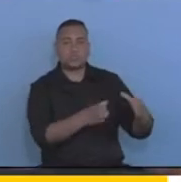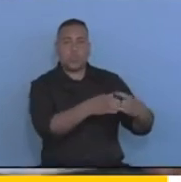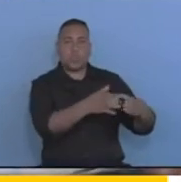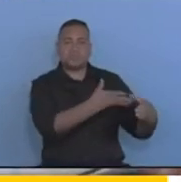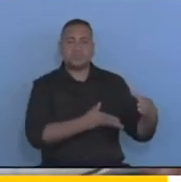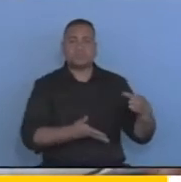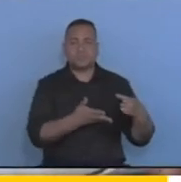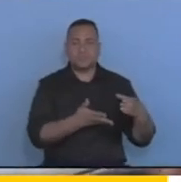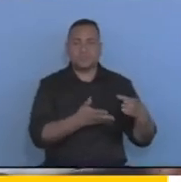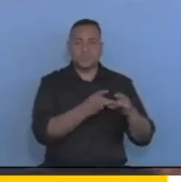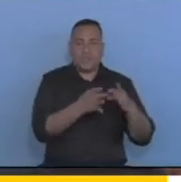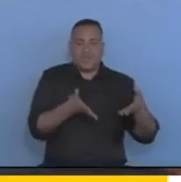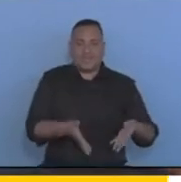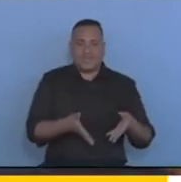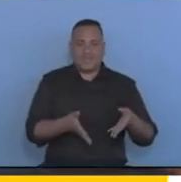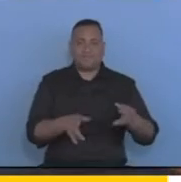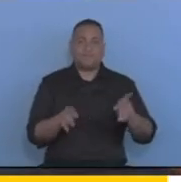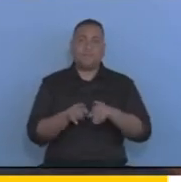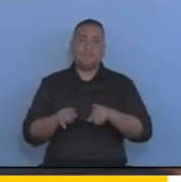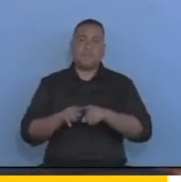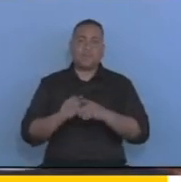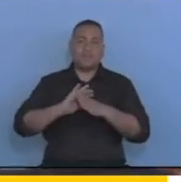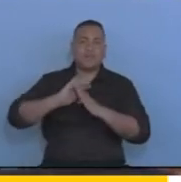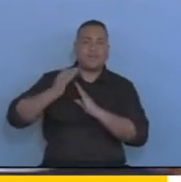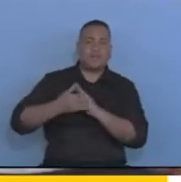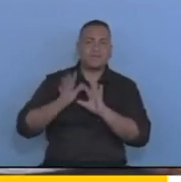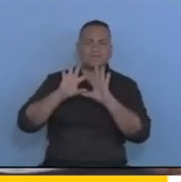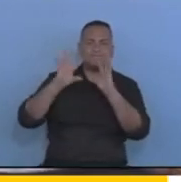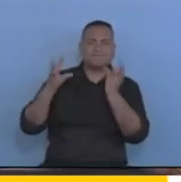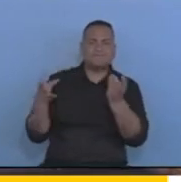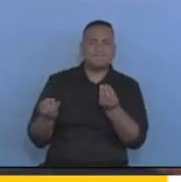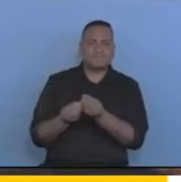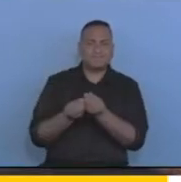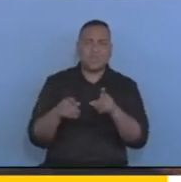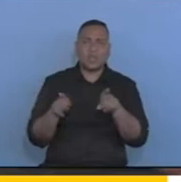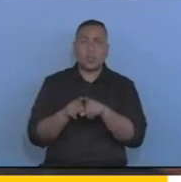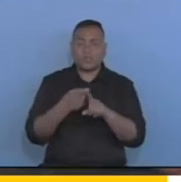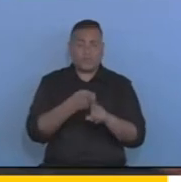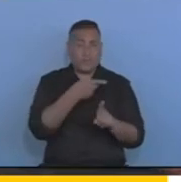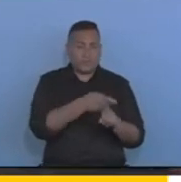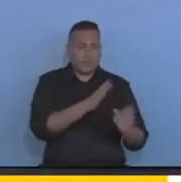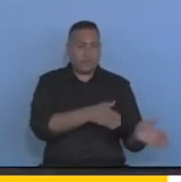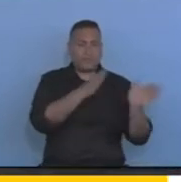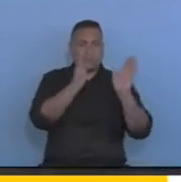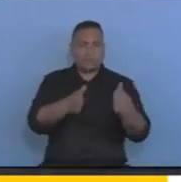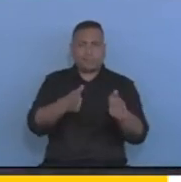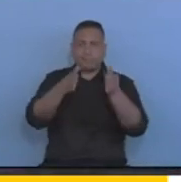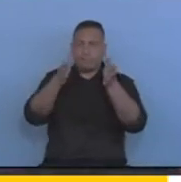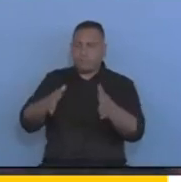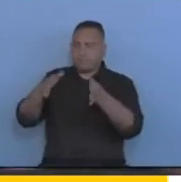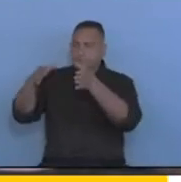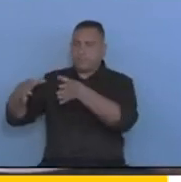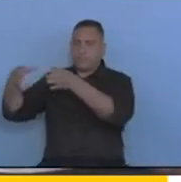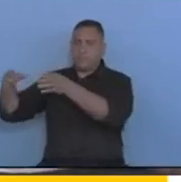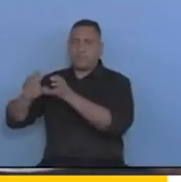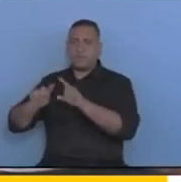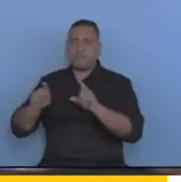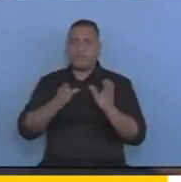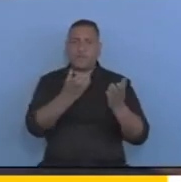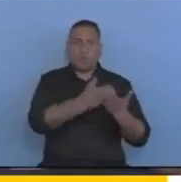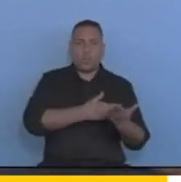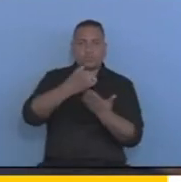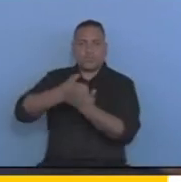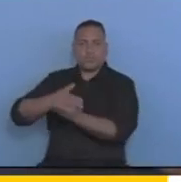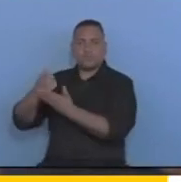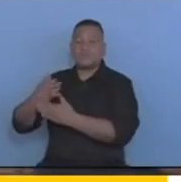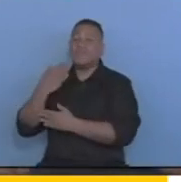And it covers so much. And from here, of course, you just move on to bigger and greater things. Zishe, thank you so much for coming to the Link Show, and thank